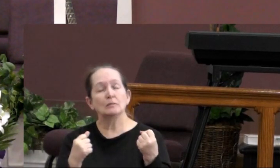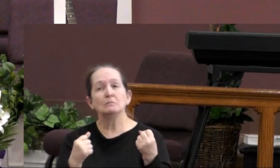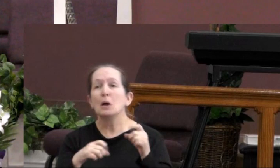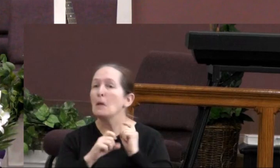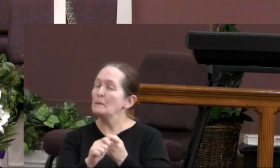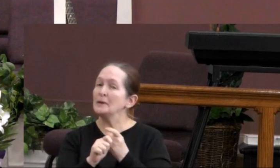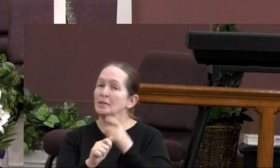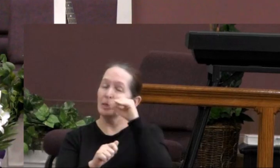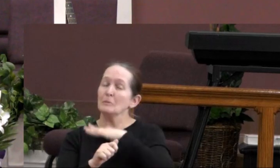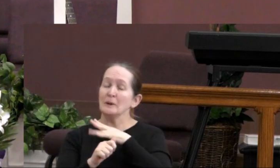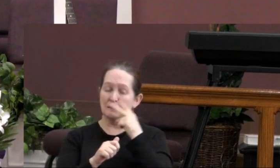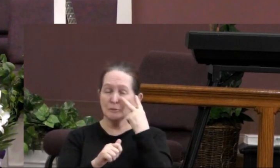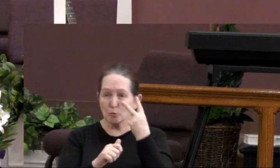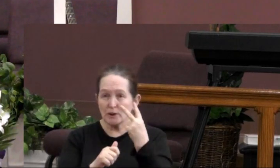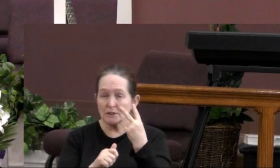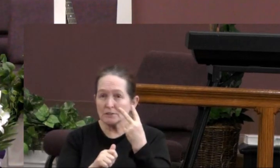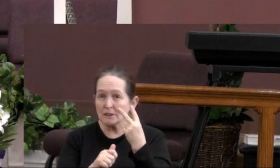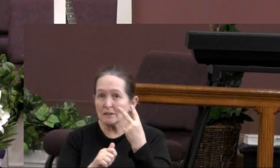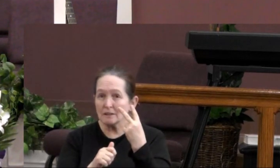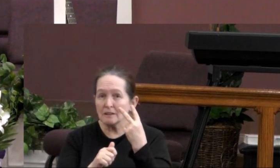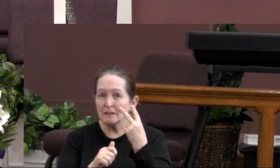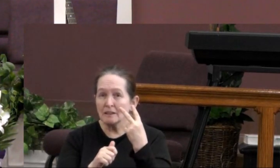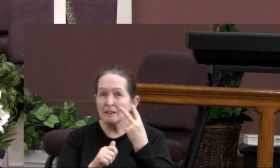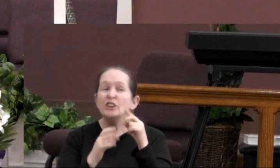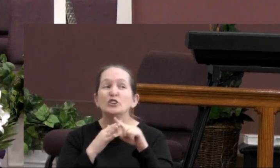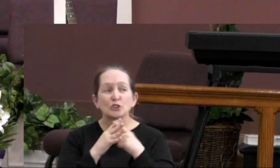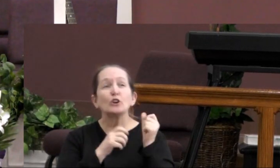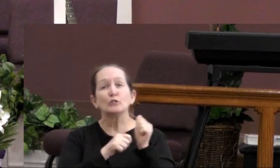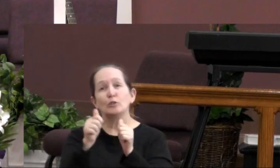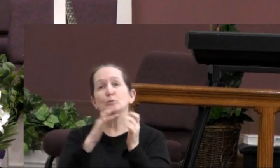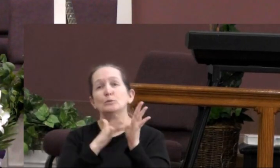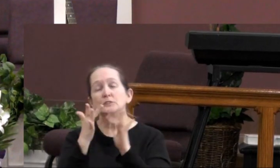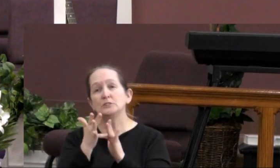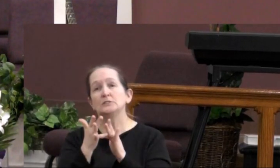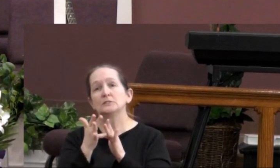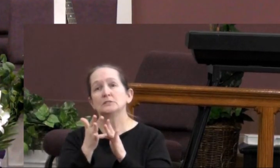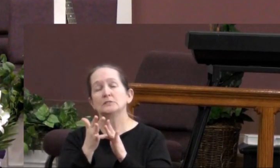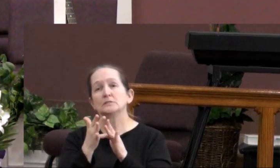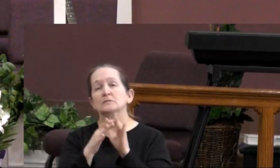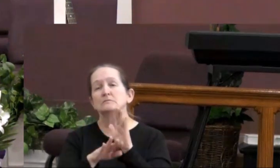Immediately he regained his sight and began following him on the road."